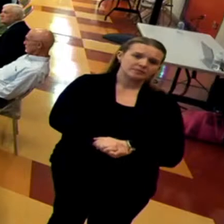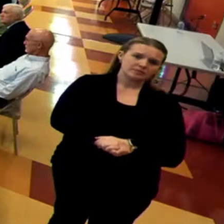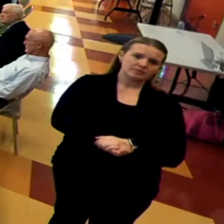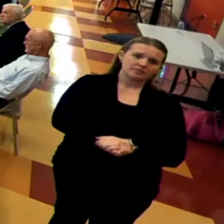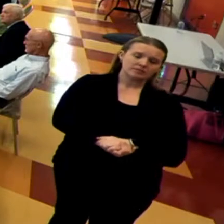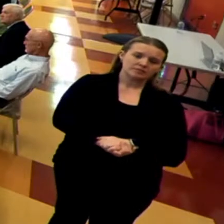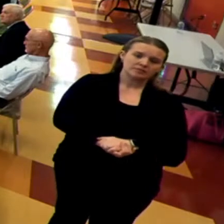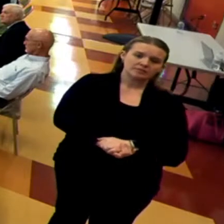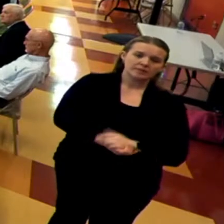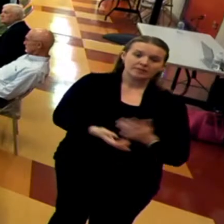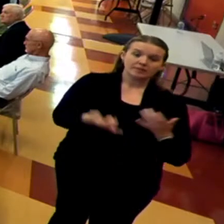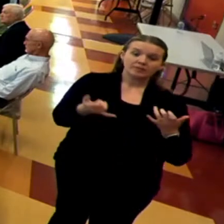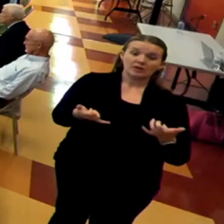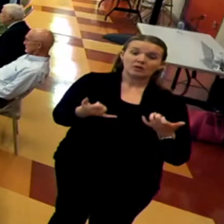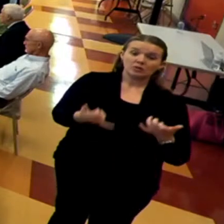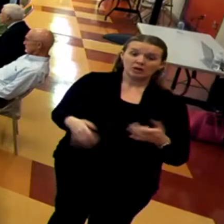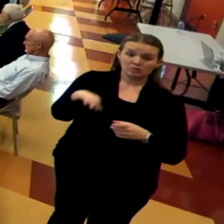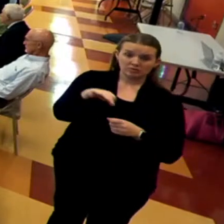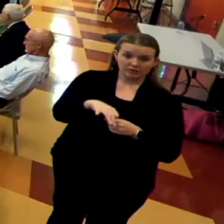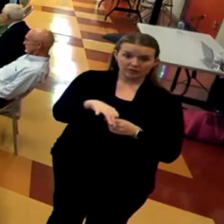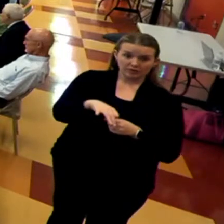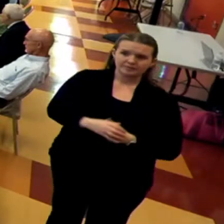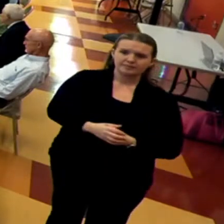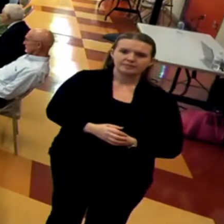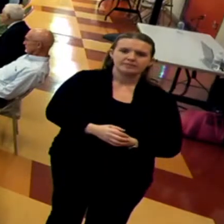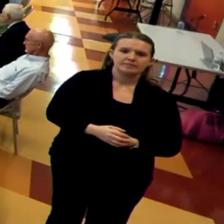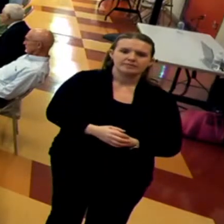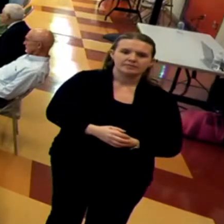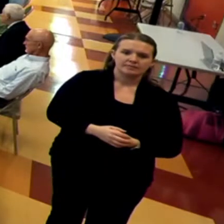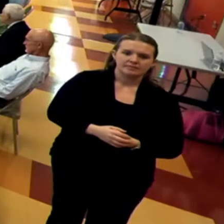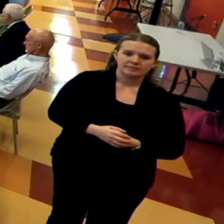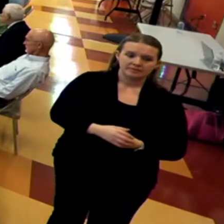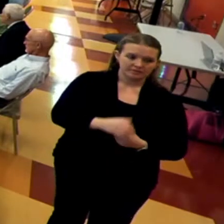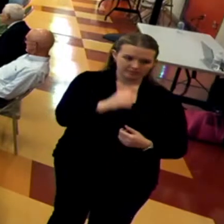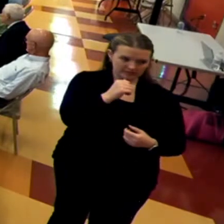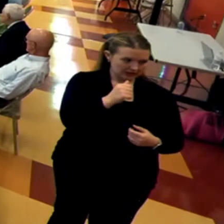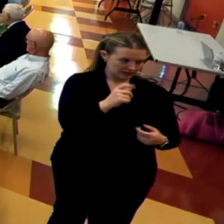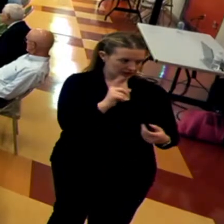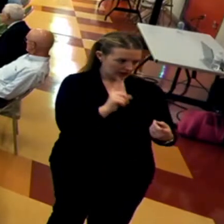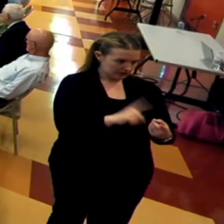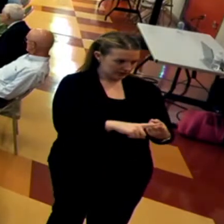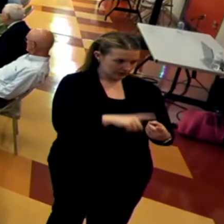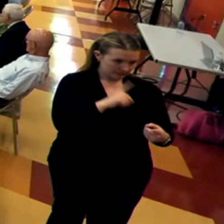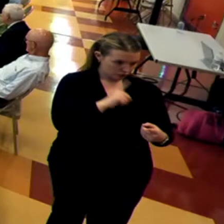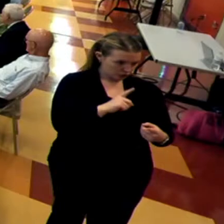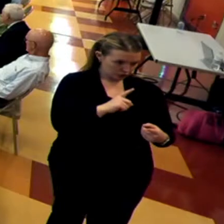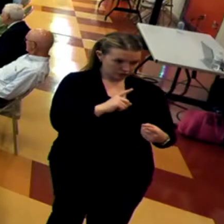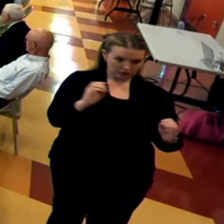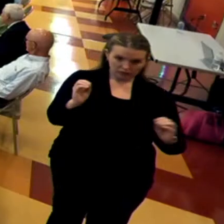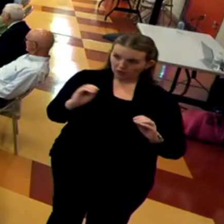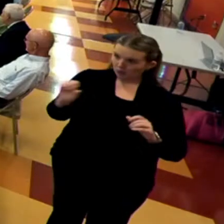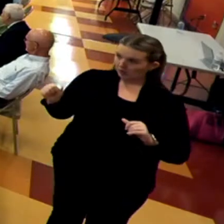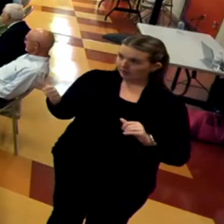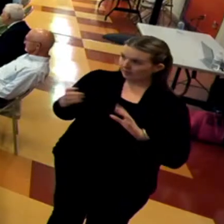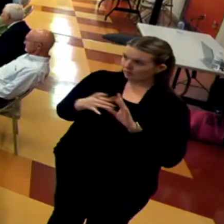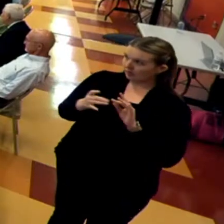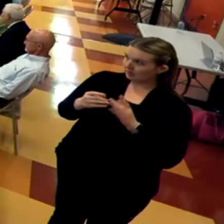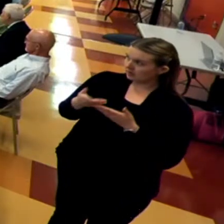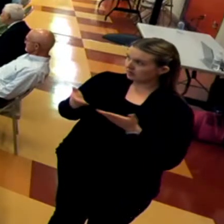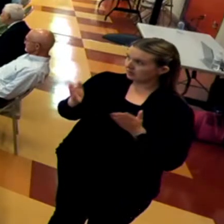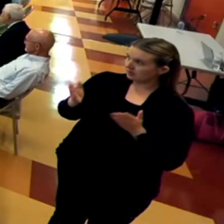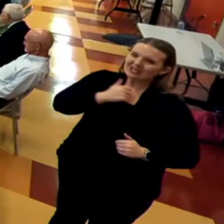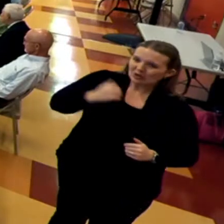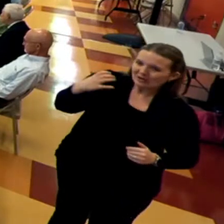Can we call for the question? Not until I am assured that there are not other comments. Sorry, Madam